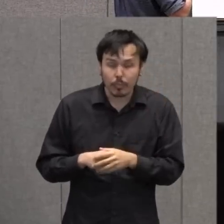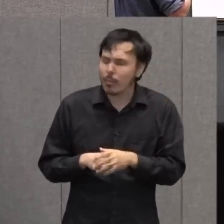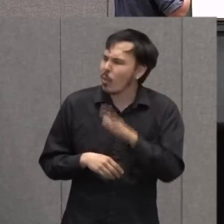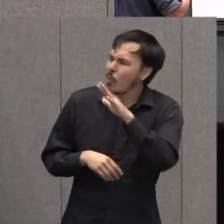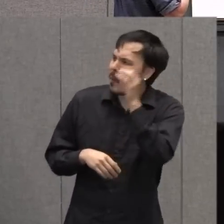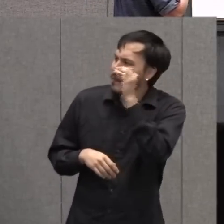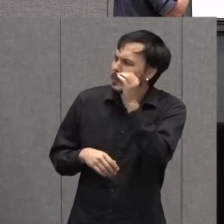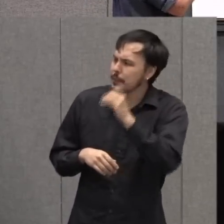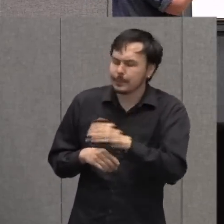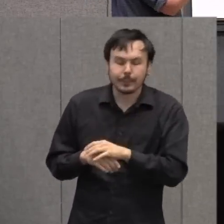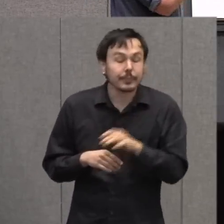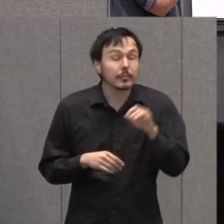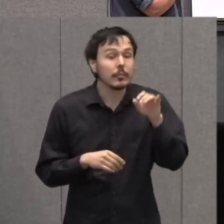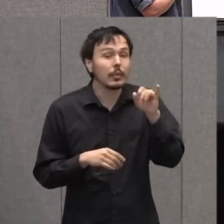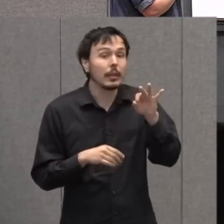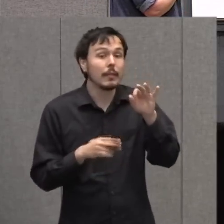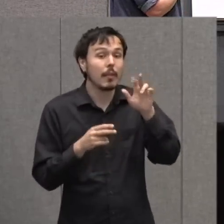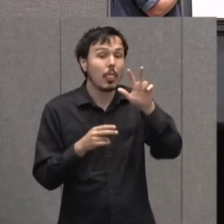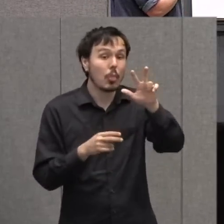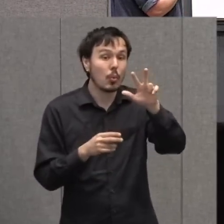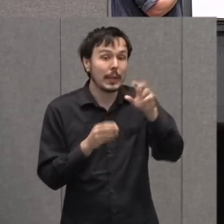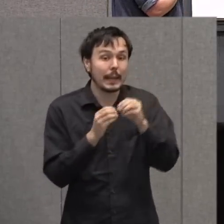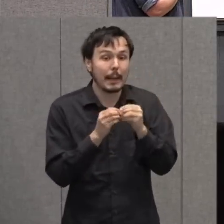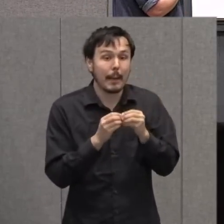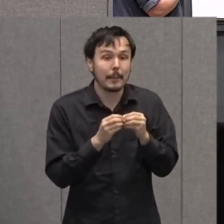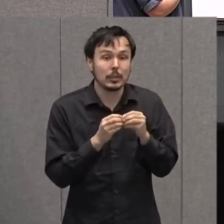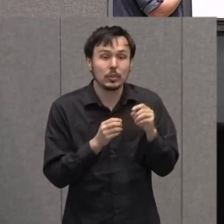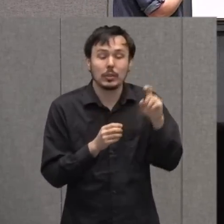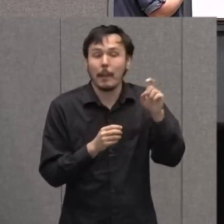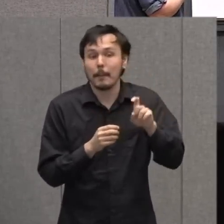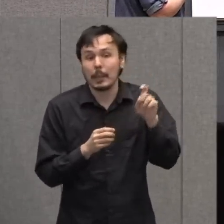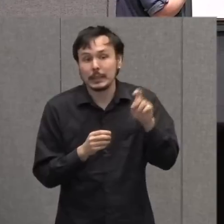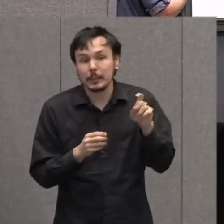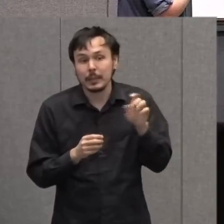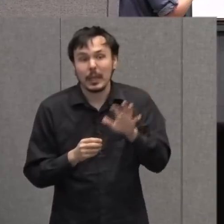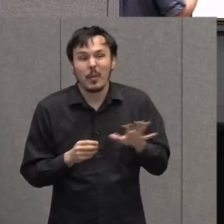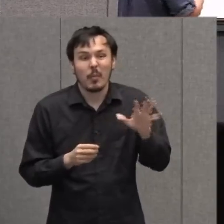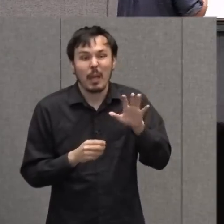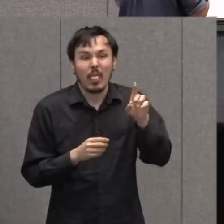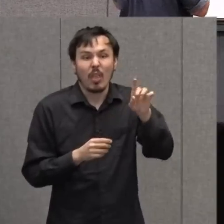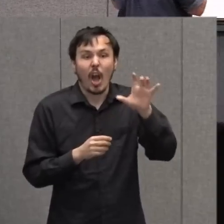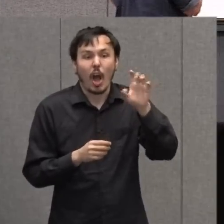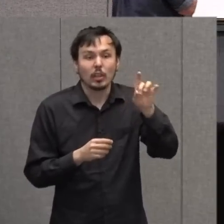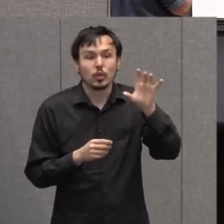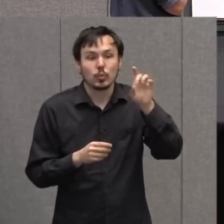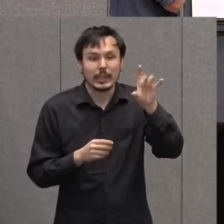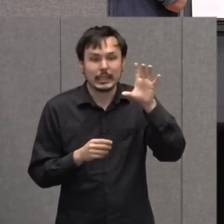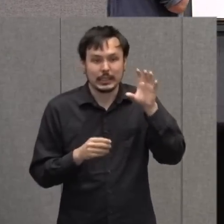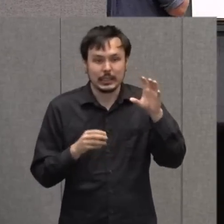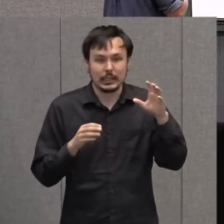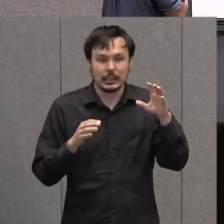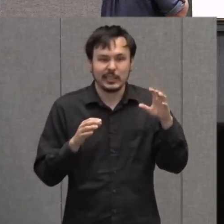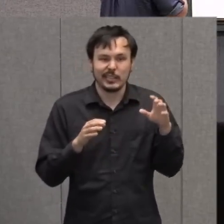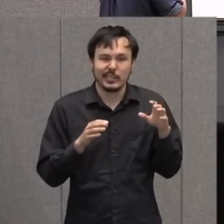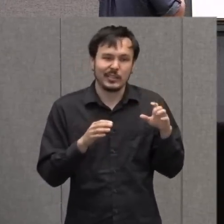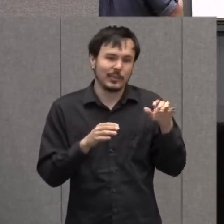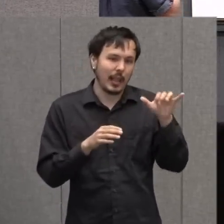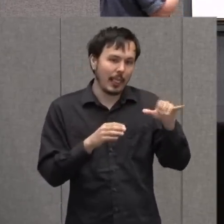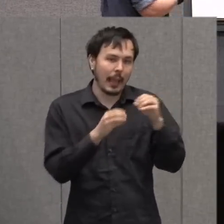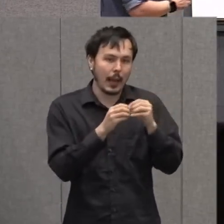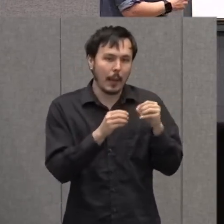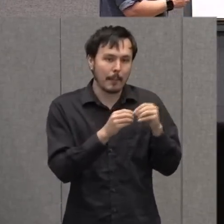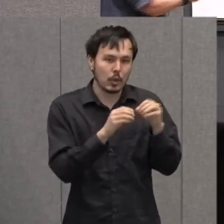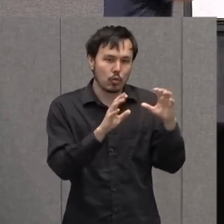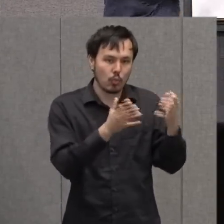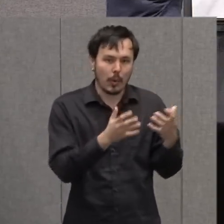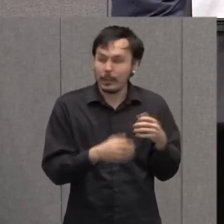it's got 3 numbers, that must mean that I'm in the hundreds. Yes. In the hundreds. So the biggest 100 that I would have would